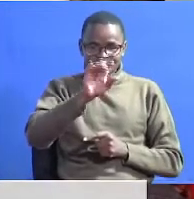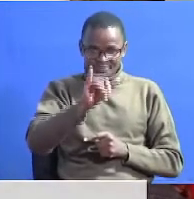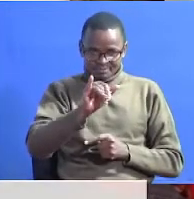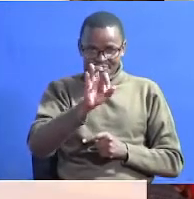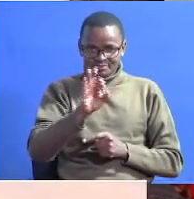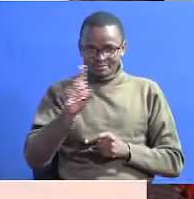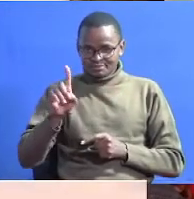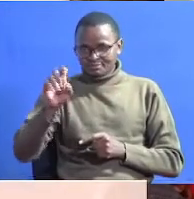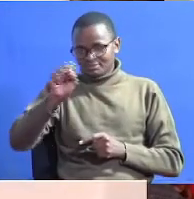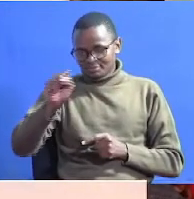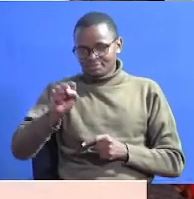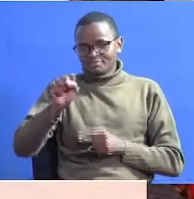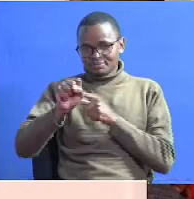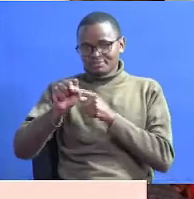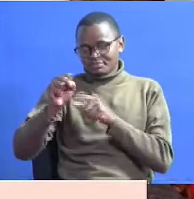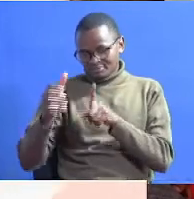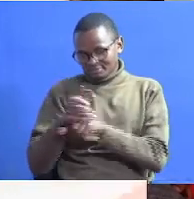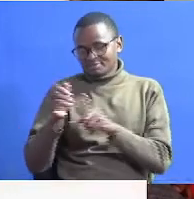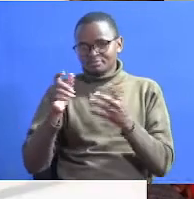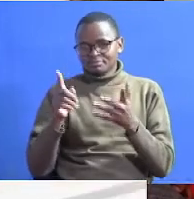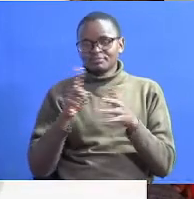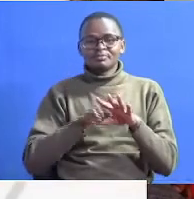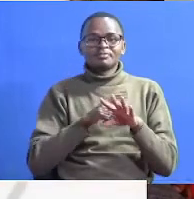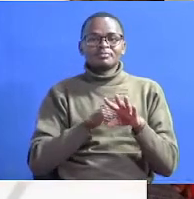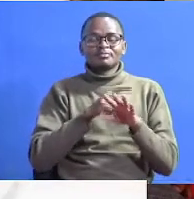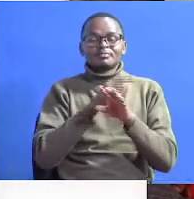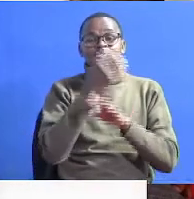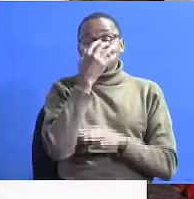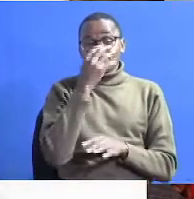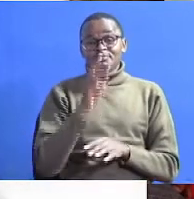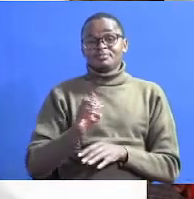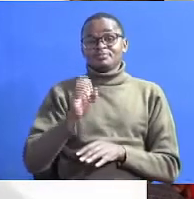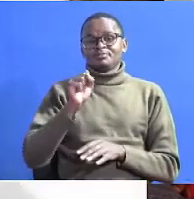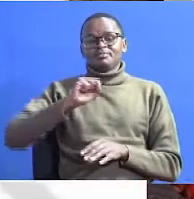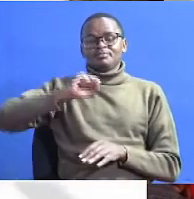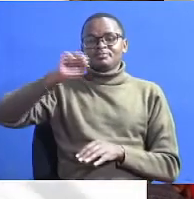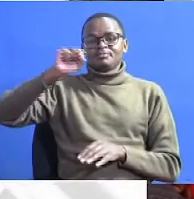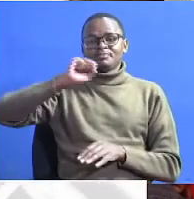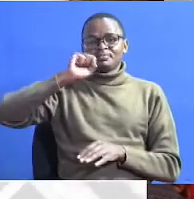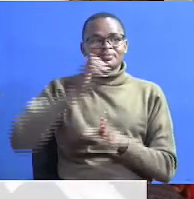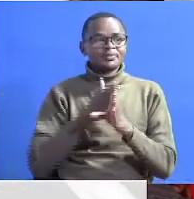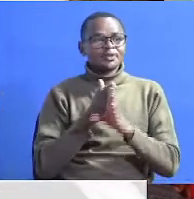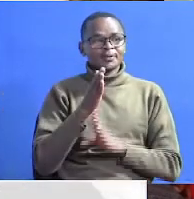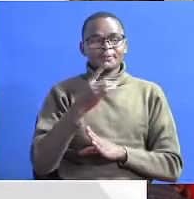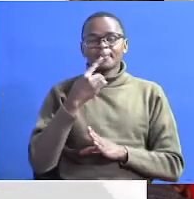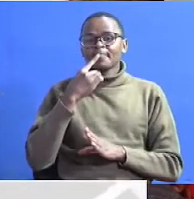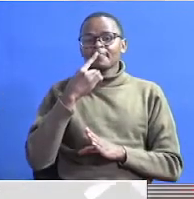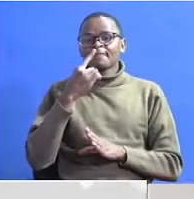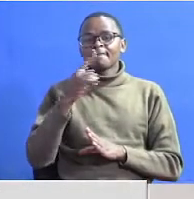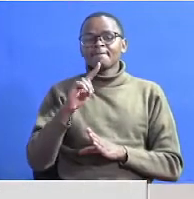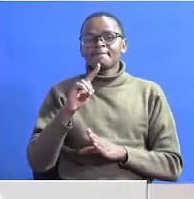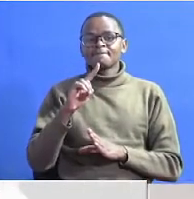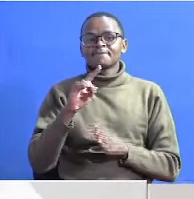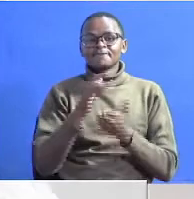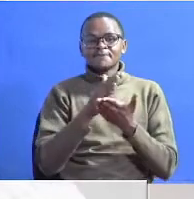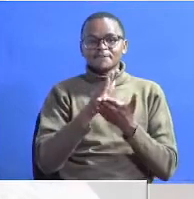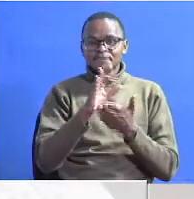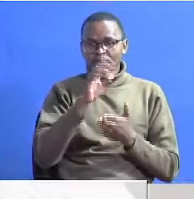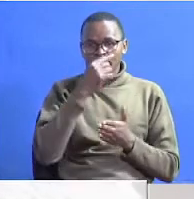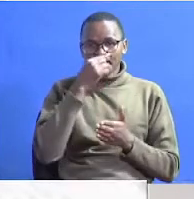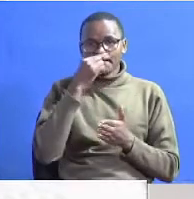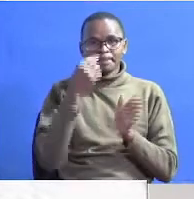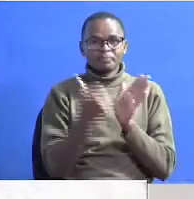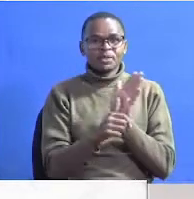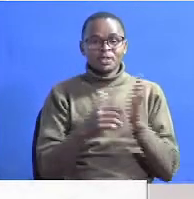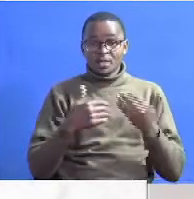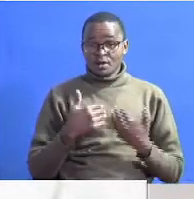issue of state capture, because when the Deputy President William Ruto was campaigning, he majorly said that some of the problems